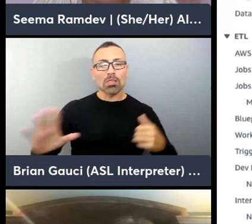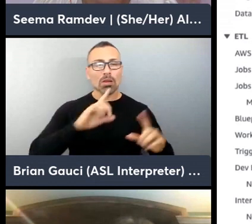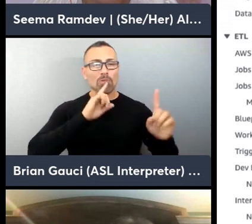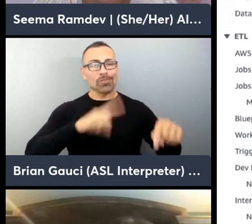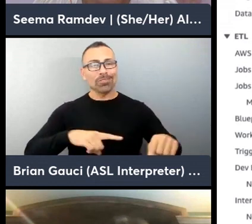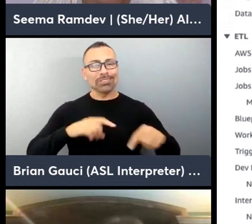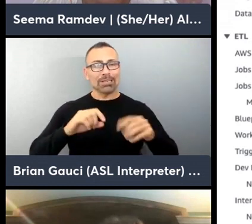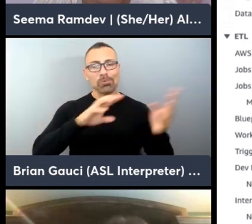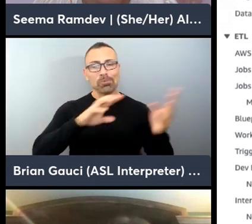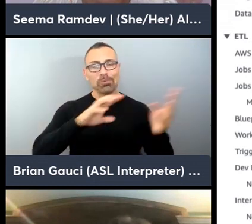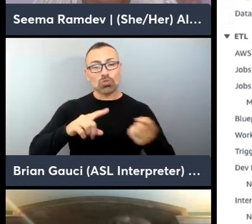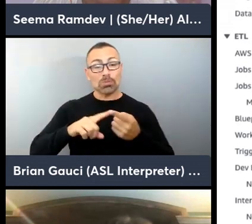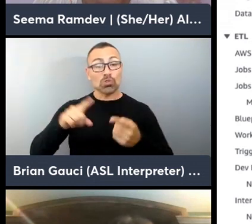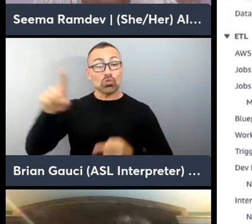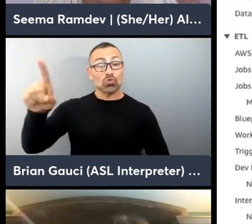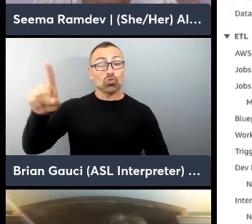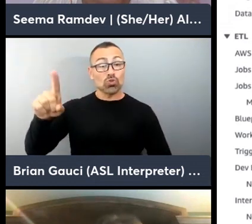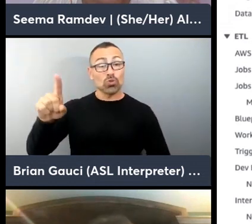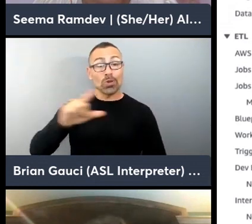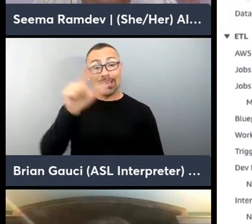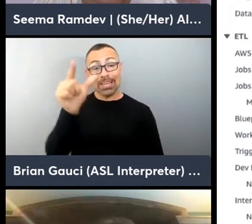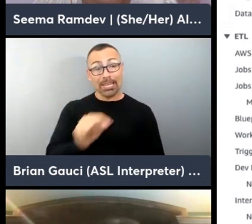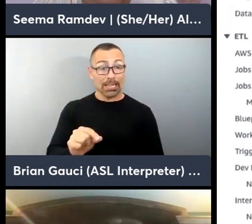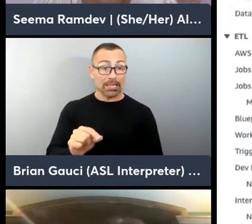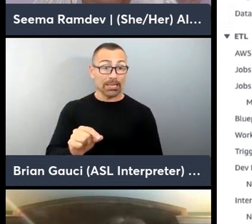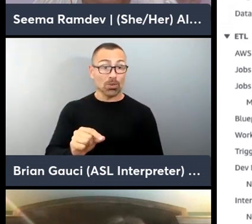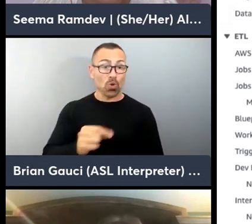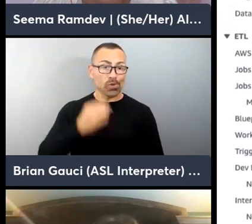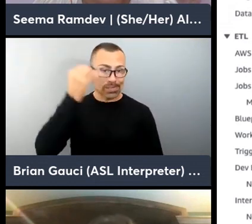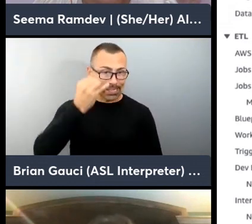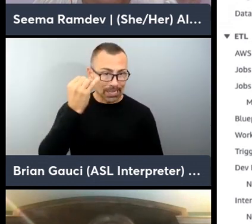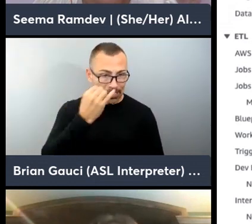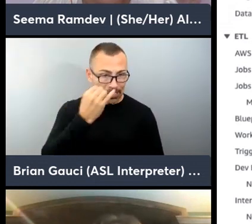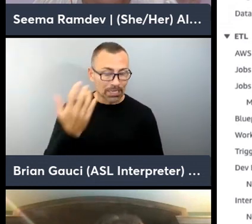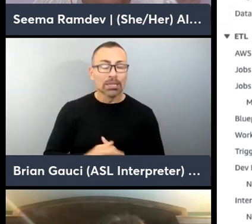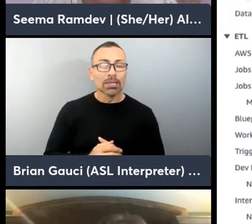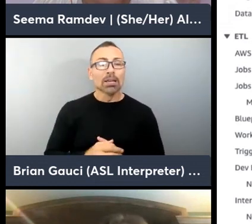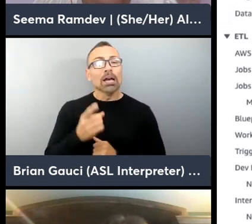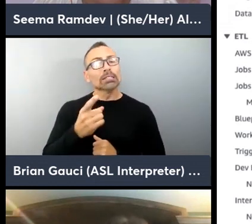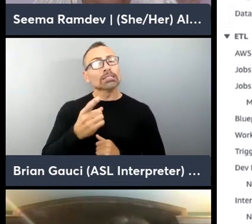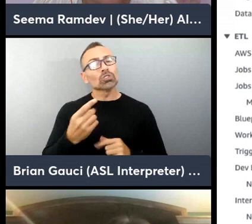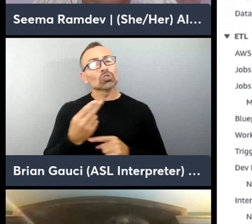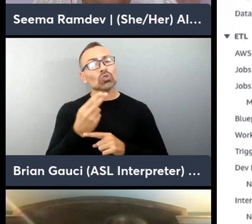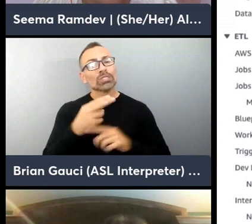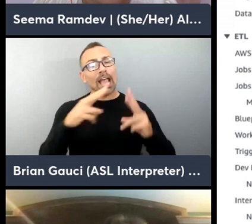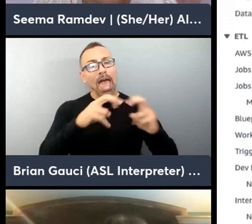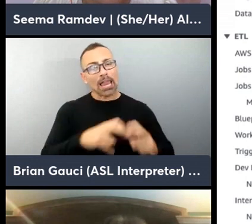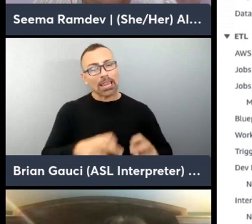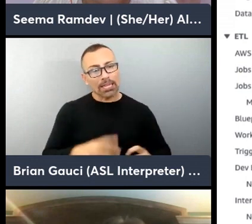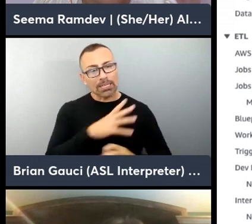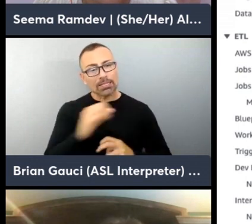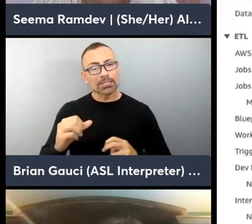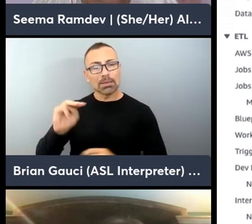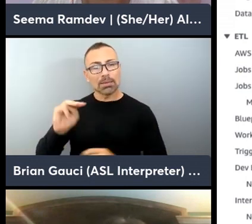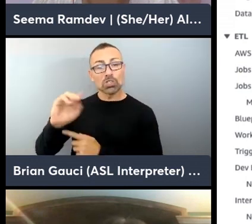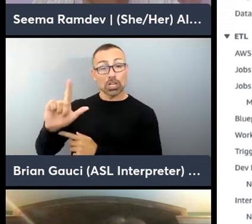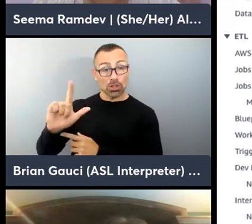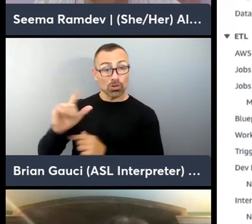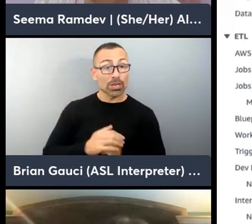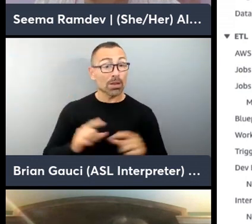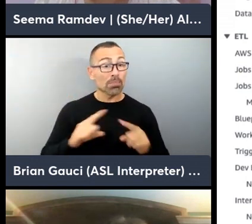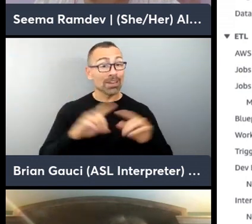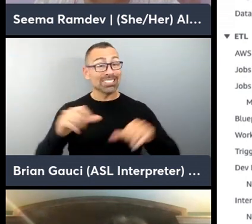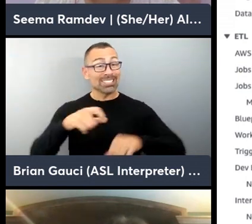for analytics, machine learning, and so on. But at the same time, they want to flag specific orders that are